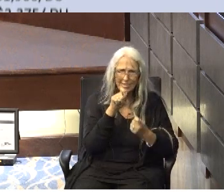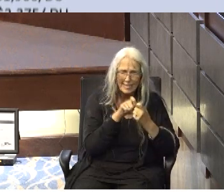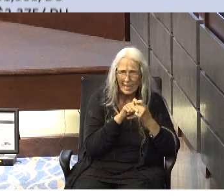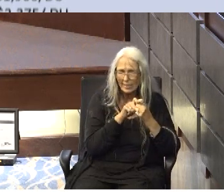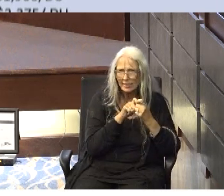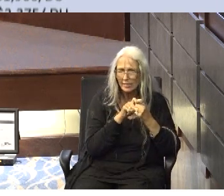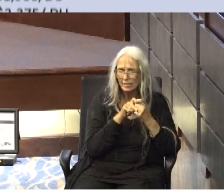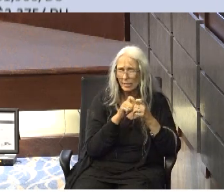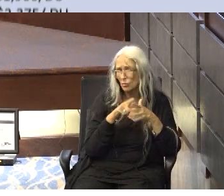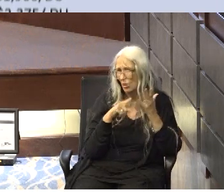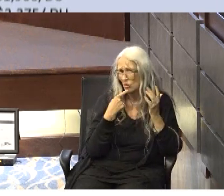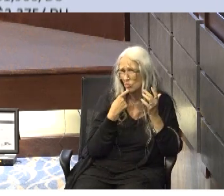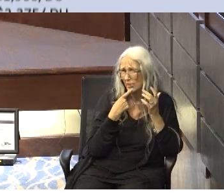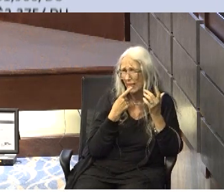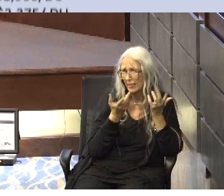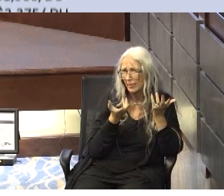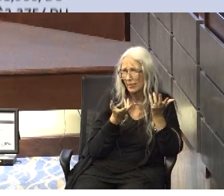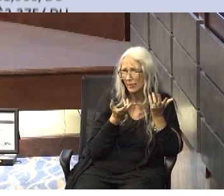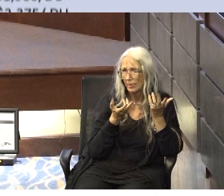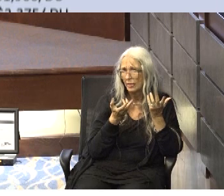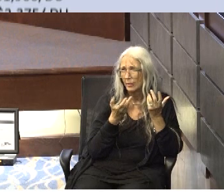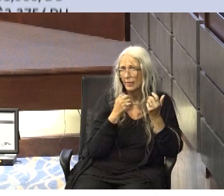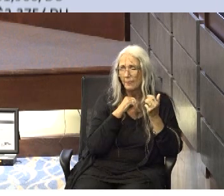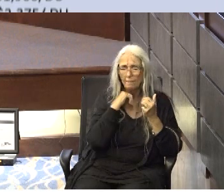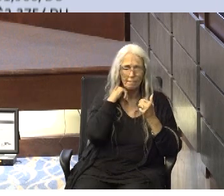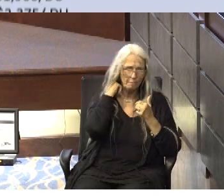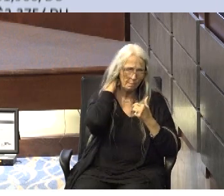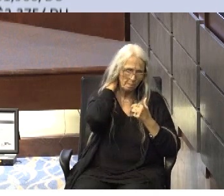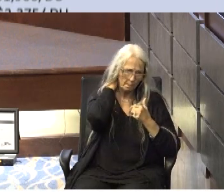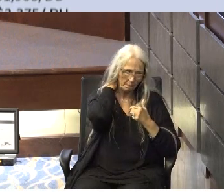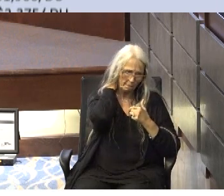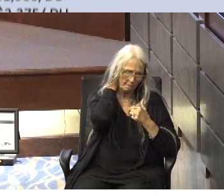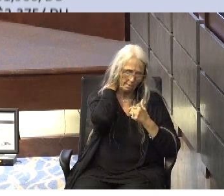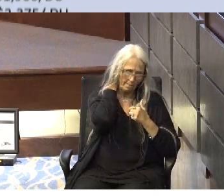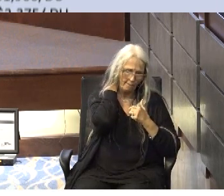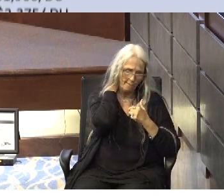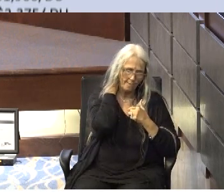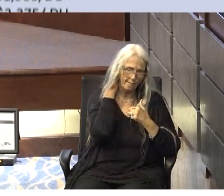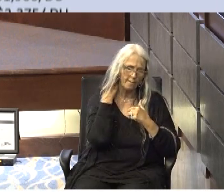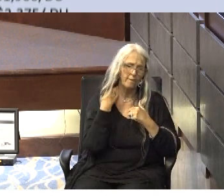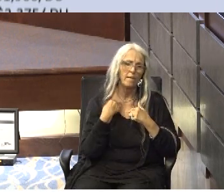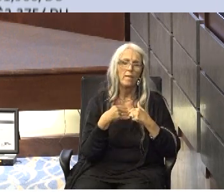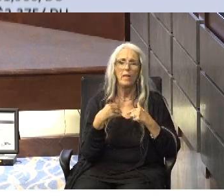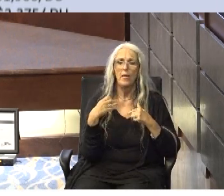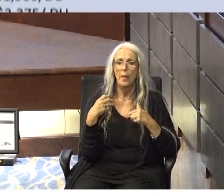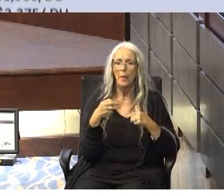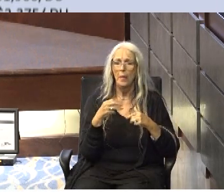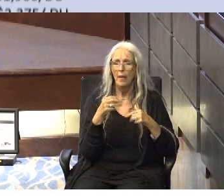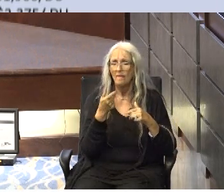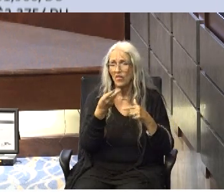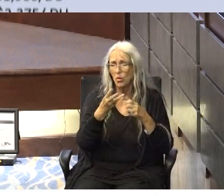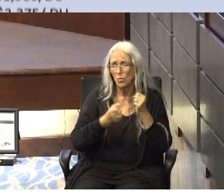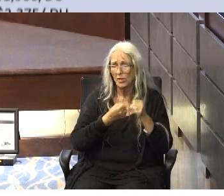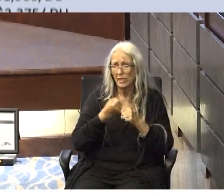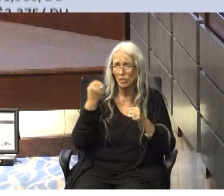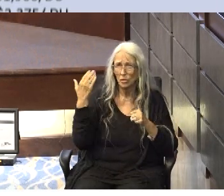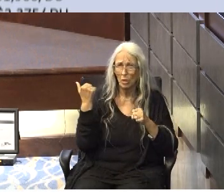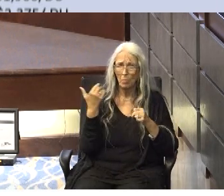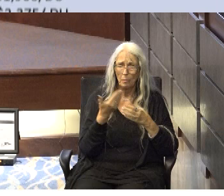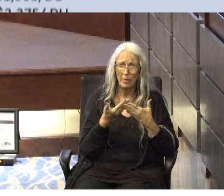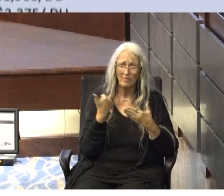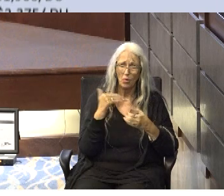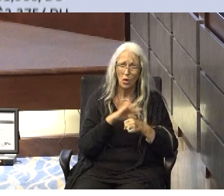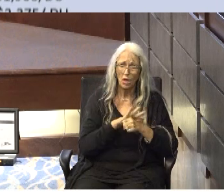Is that what we're saying? Yes. Yeah. Mayor and council, a few years ago, right before